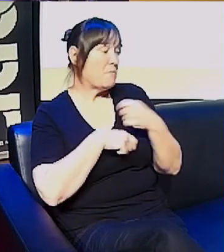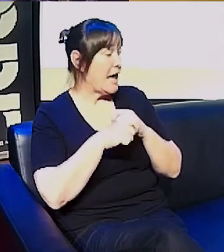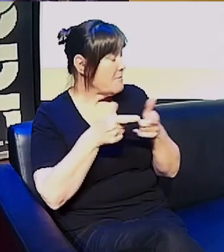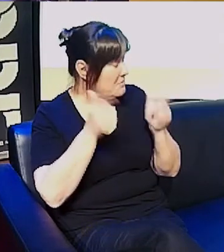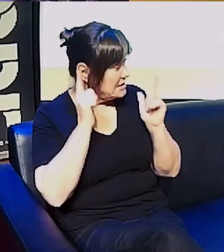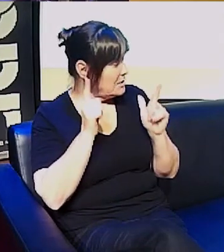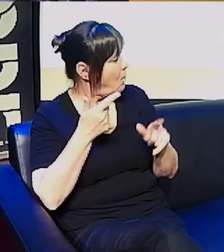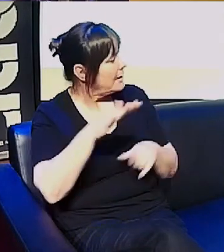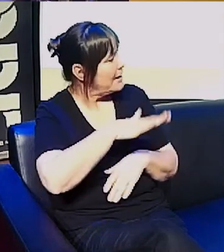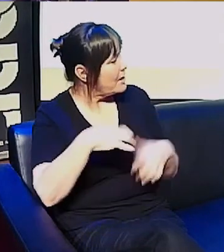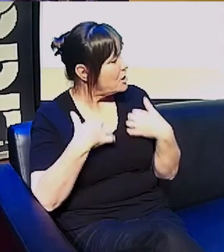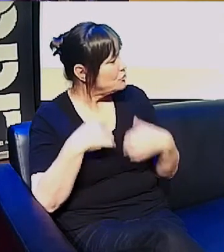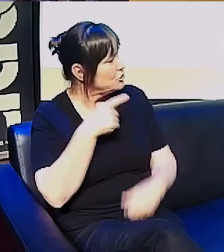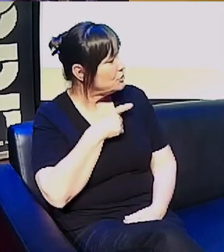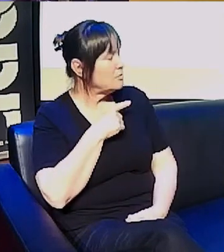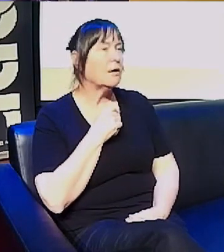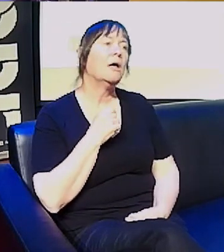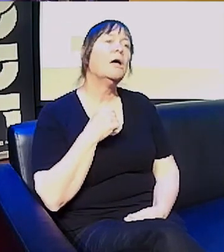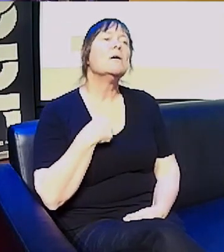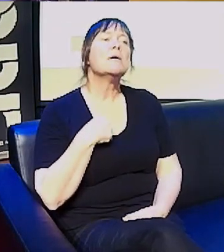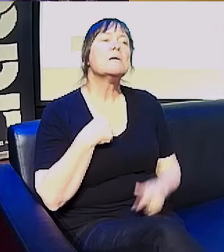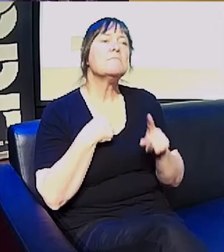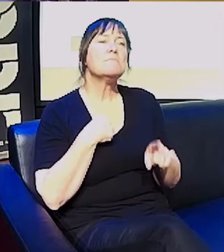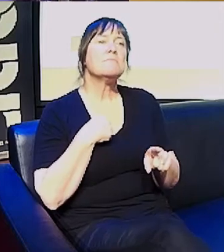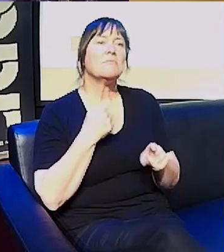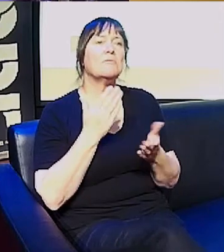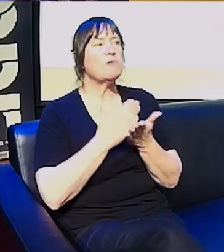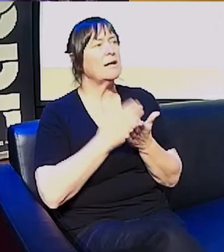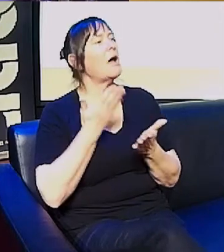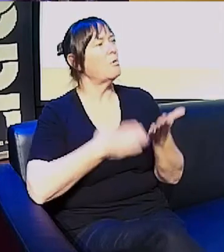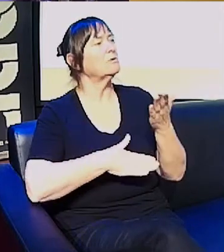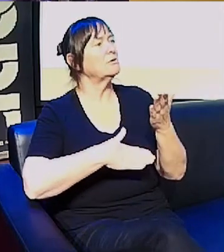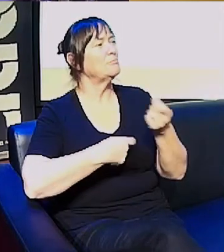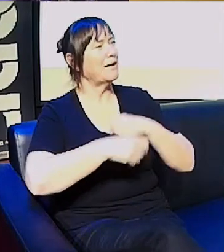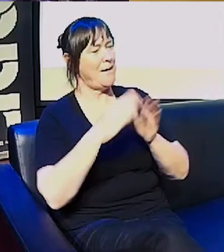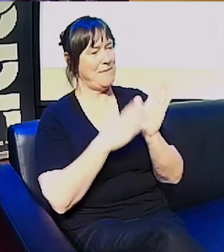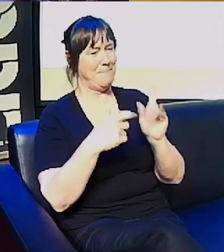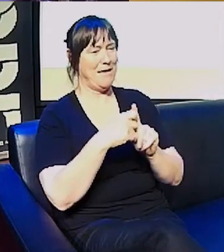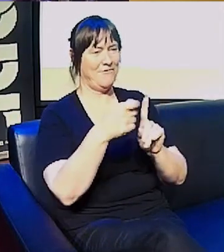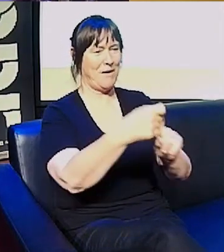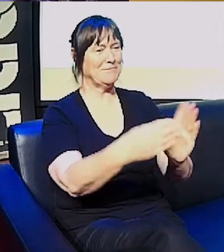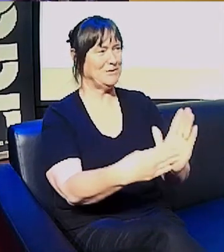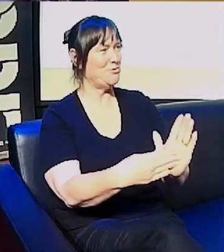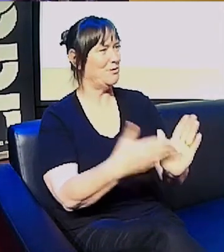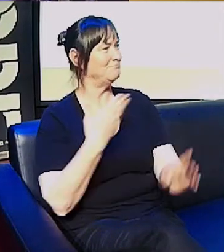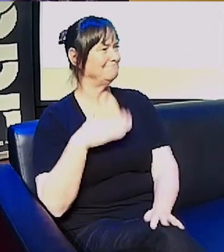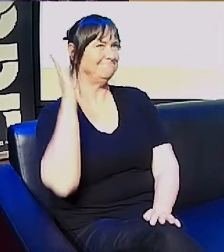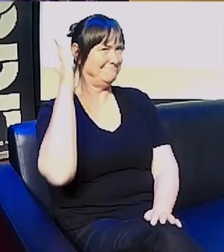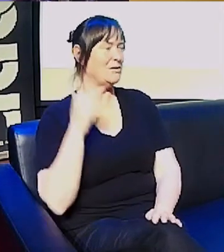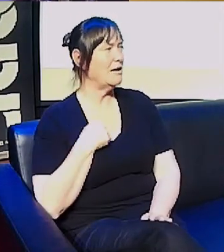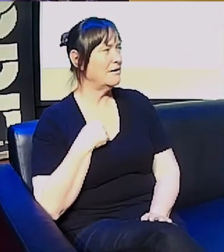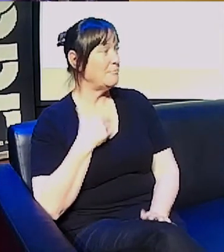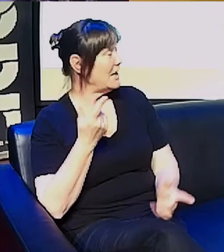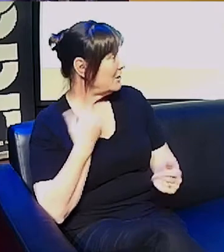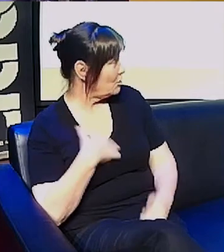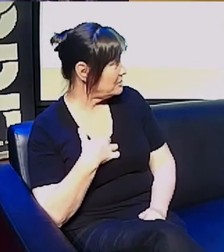you? Well, the only thing I've got my focus on at the moment is becoming the MP for Palmerston North. I knew you'd say that, but do you have anything beyond that? Look, I've got an